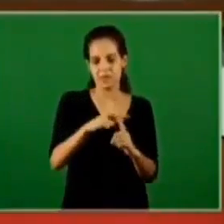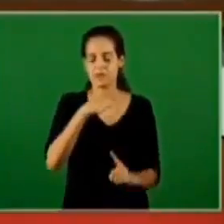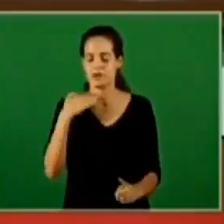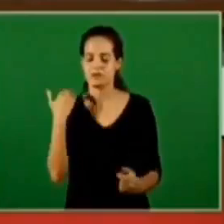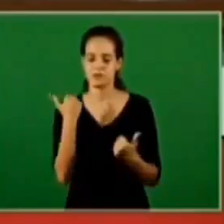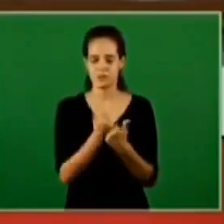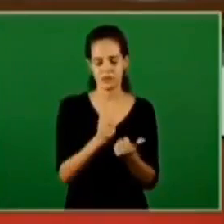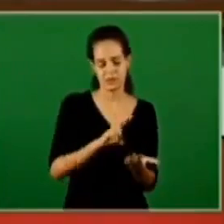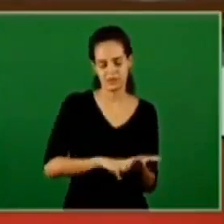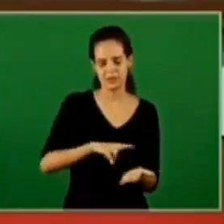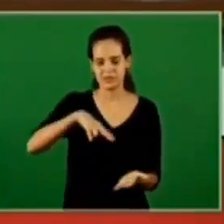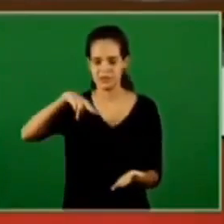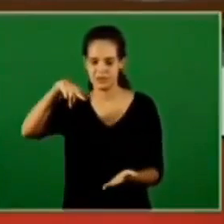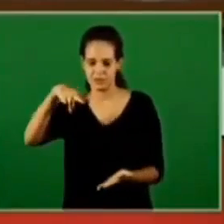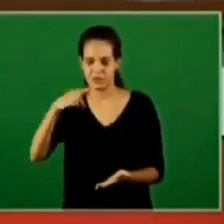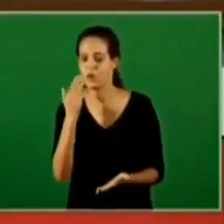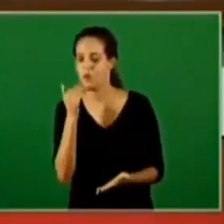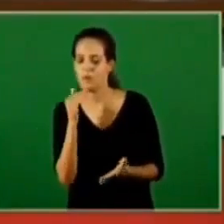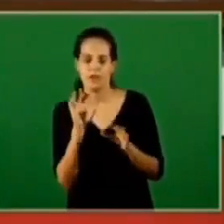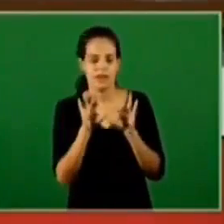cod fish with